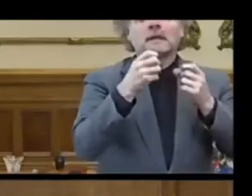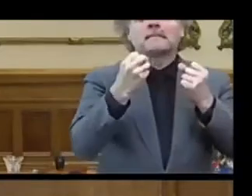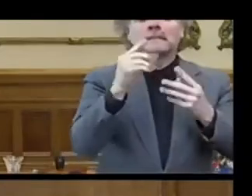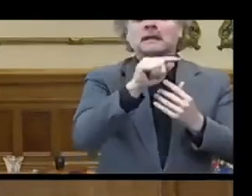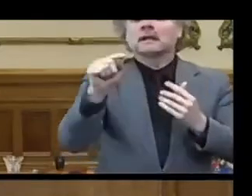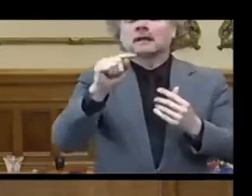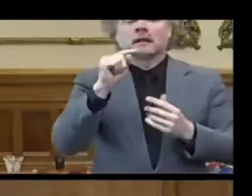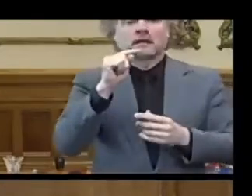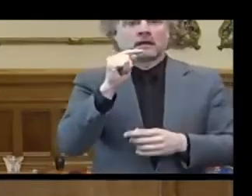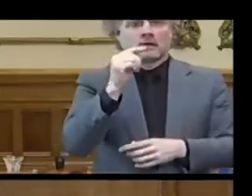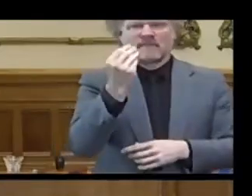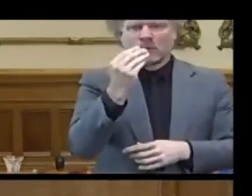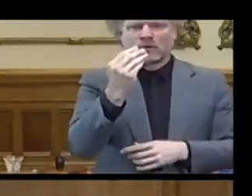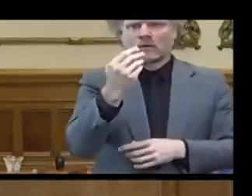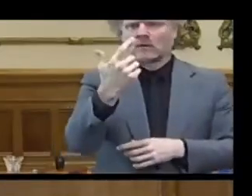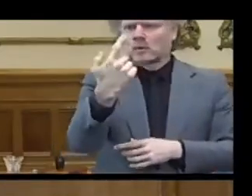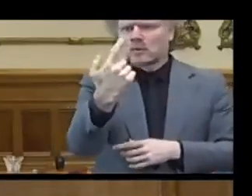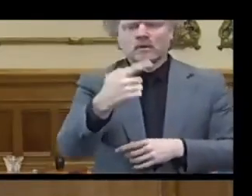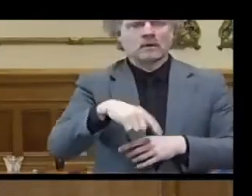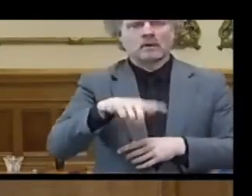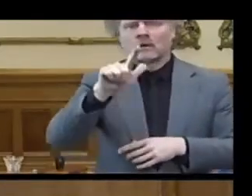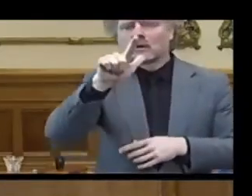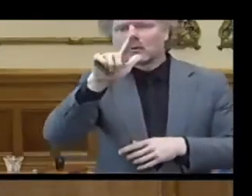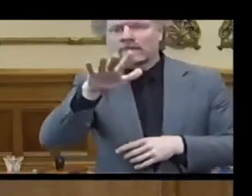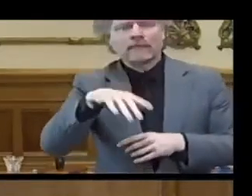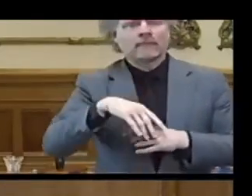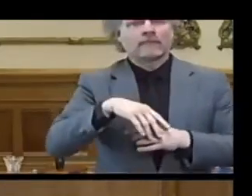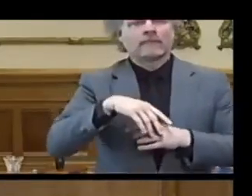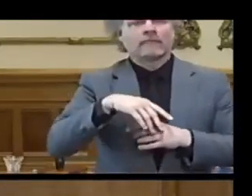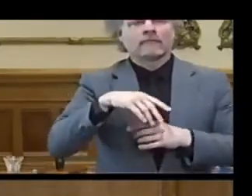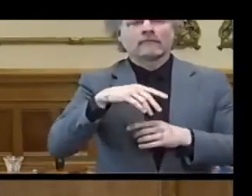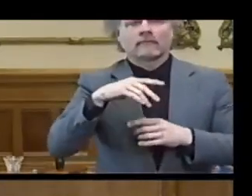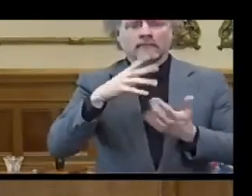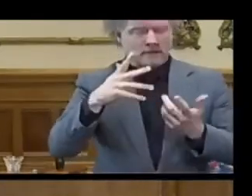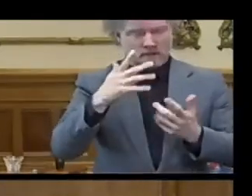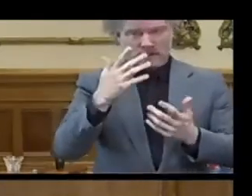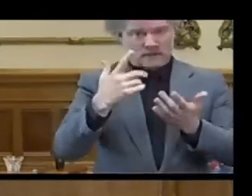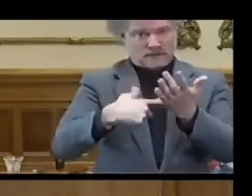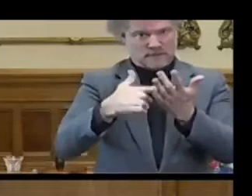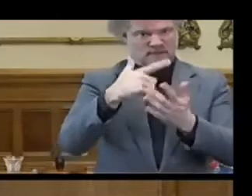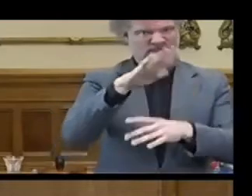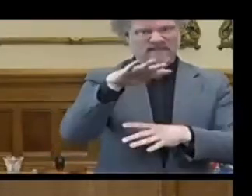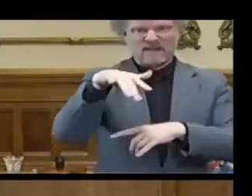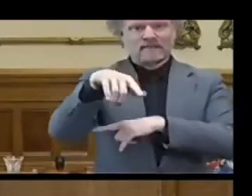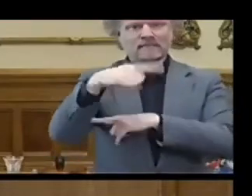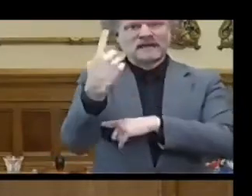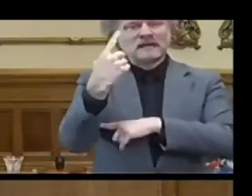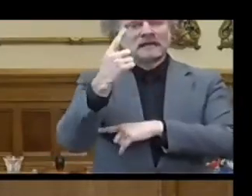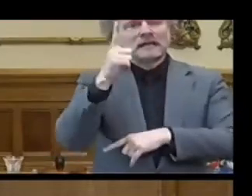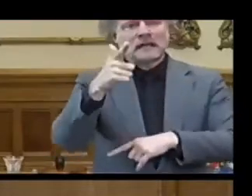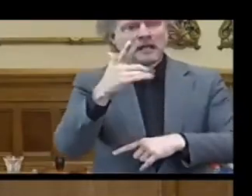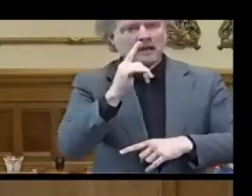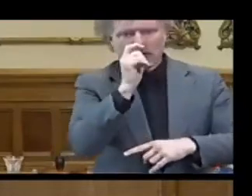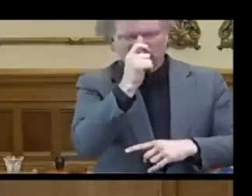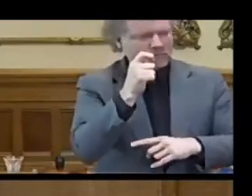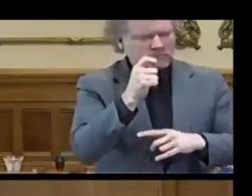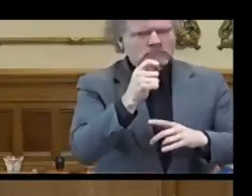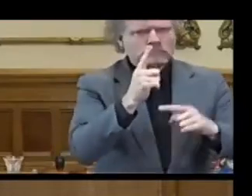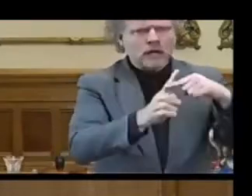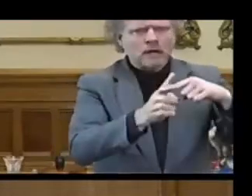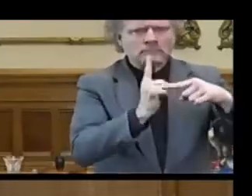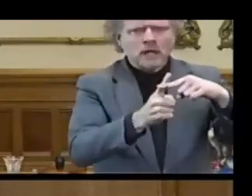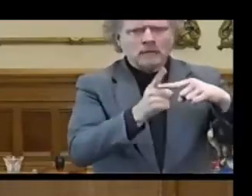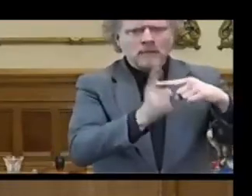even 14, 21, 25, we've had the longest I've heard is 55 days out where they're still testing positive.